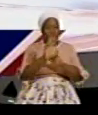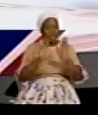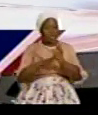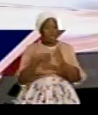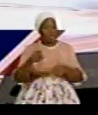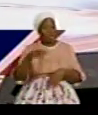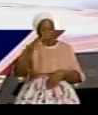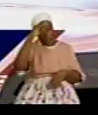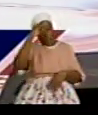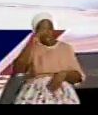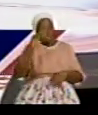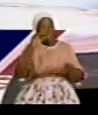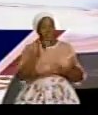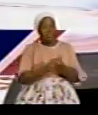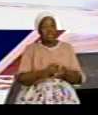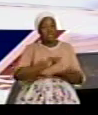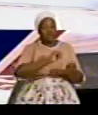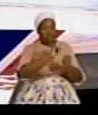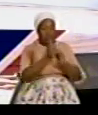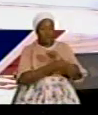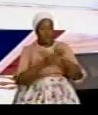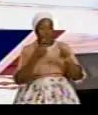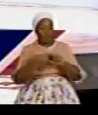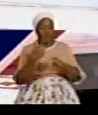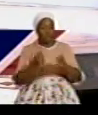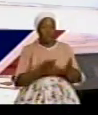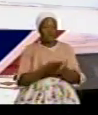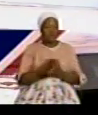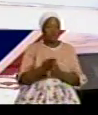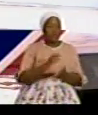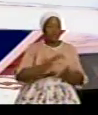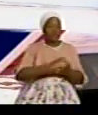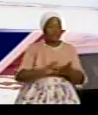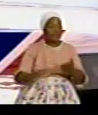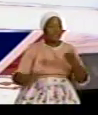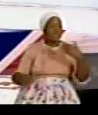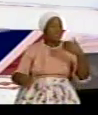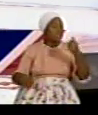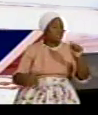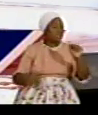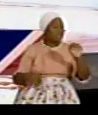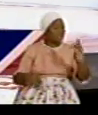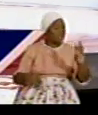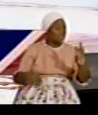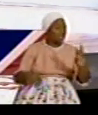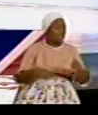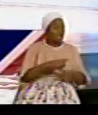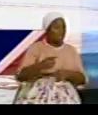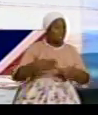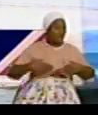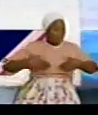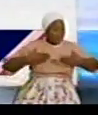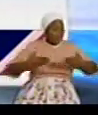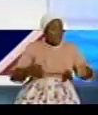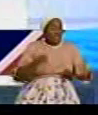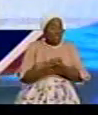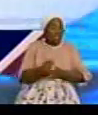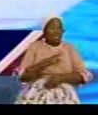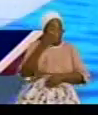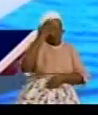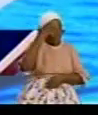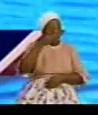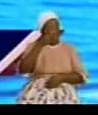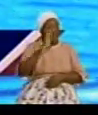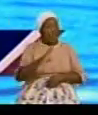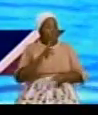from the truth. Verse 16, in verse 16, they profess that they know God, but